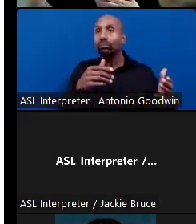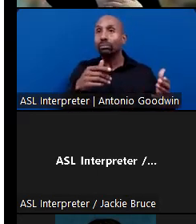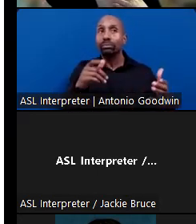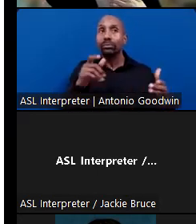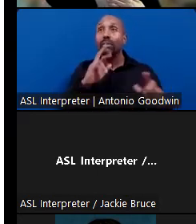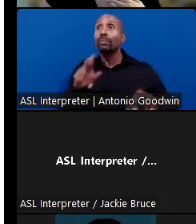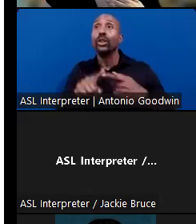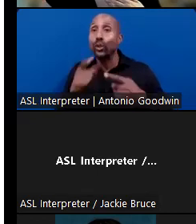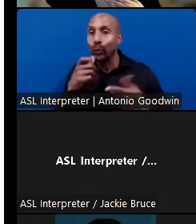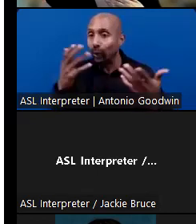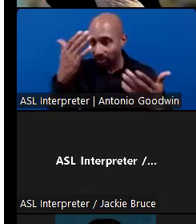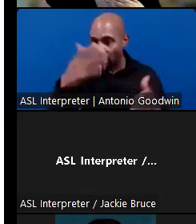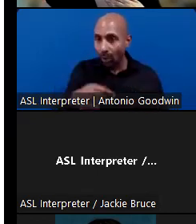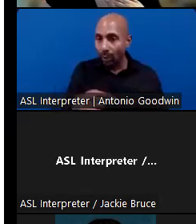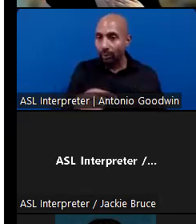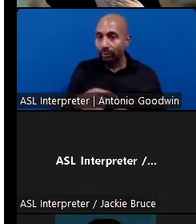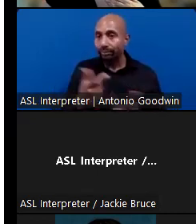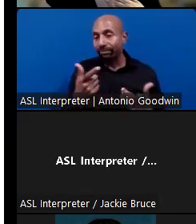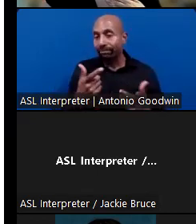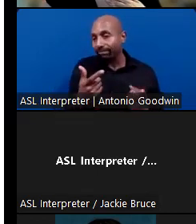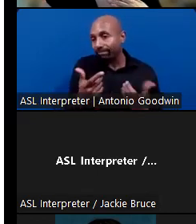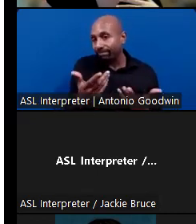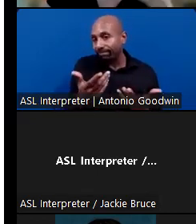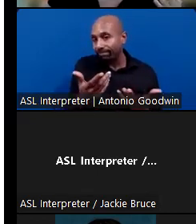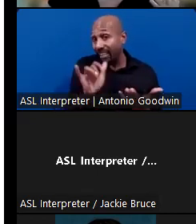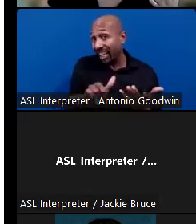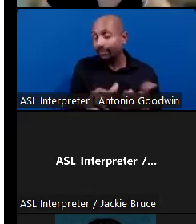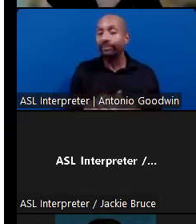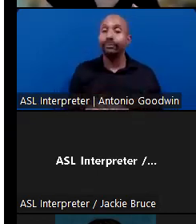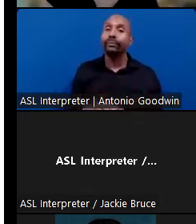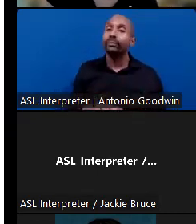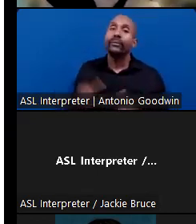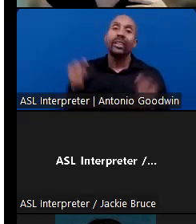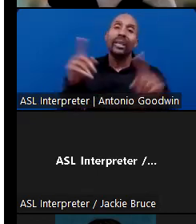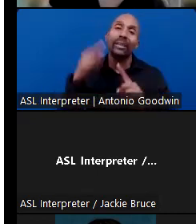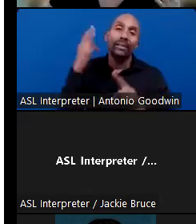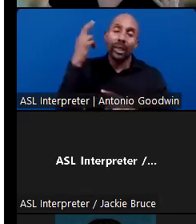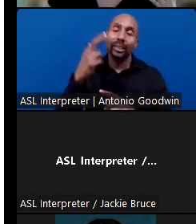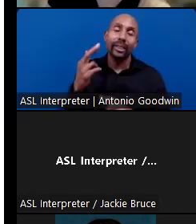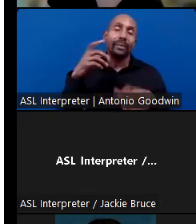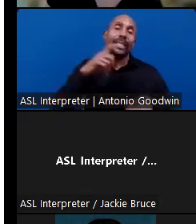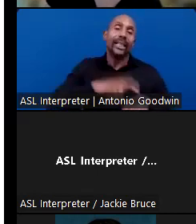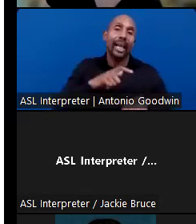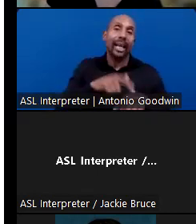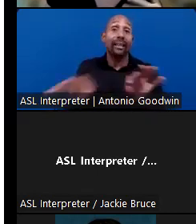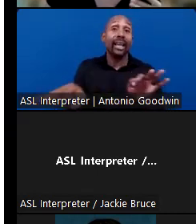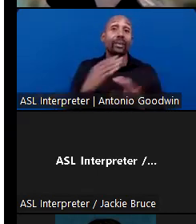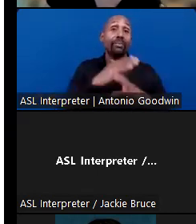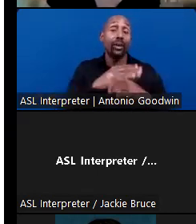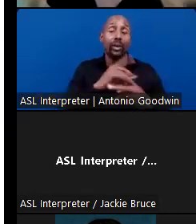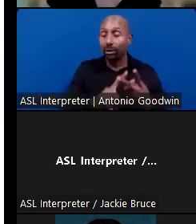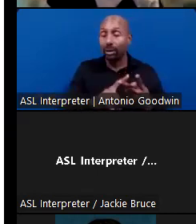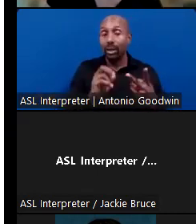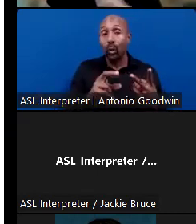language barriers. Also, you have to do it. Also, people don't know they're supposed to do it. And Department of